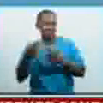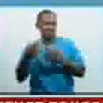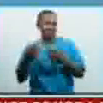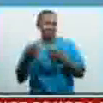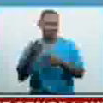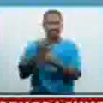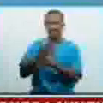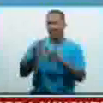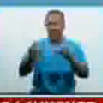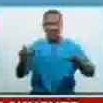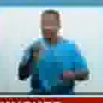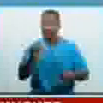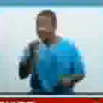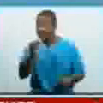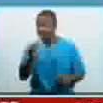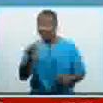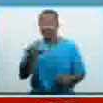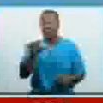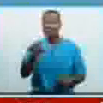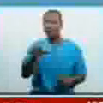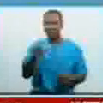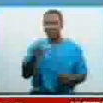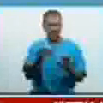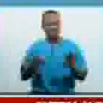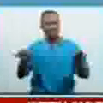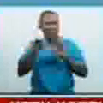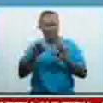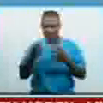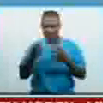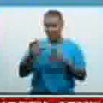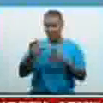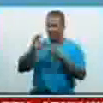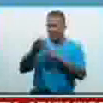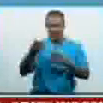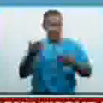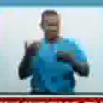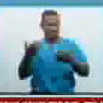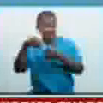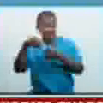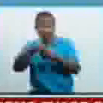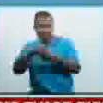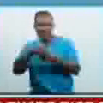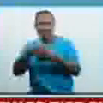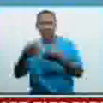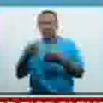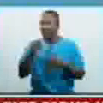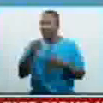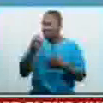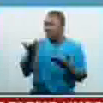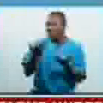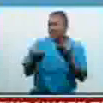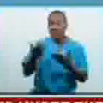is about preserving important cultural relics in countries where there's sometimes not enough money or not